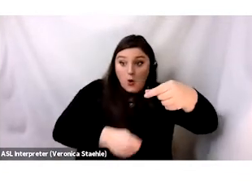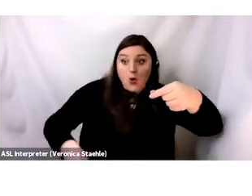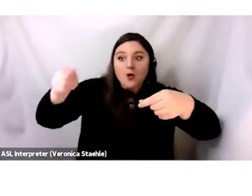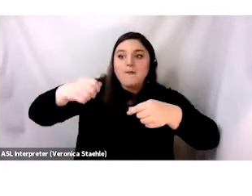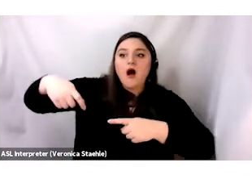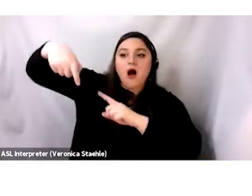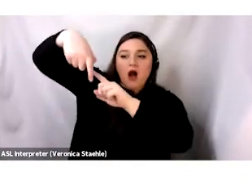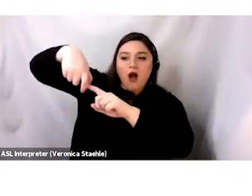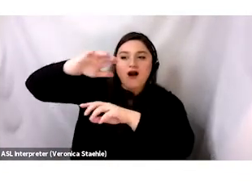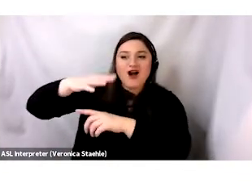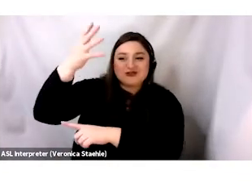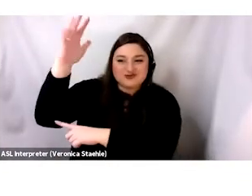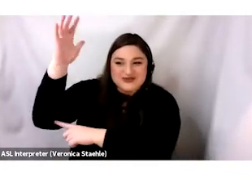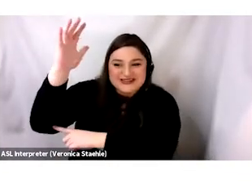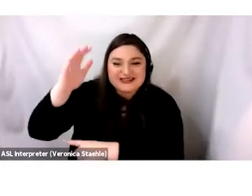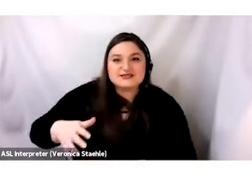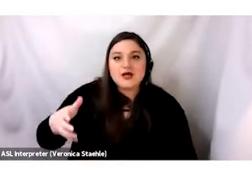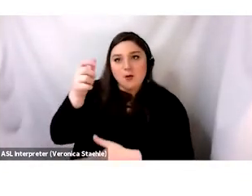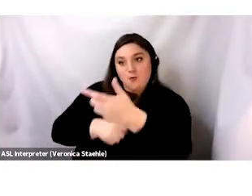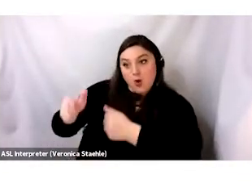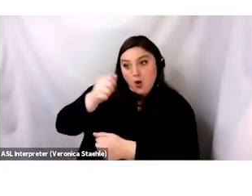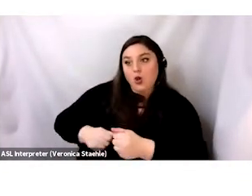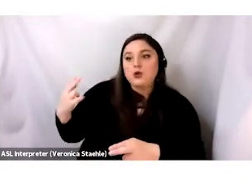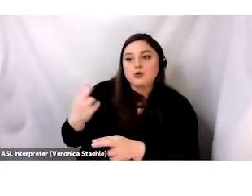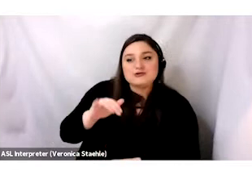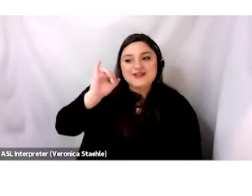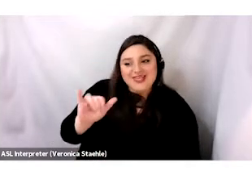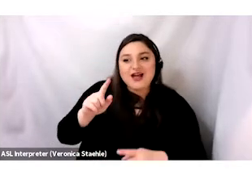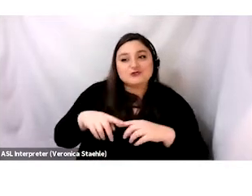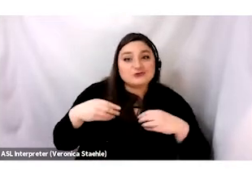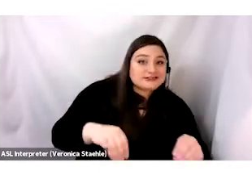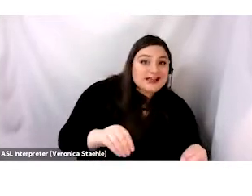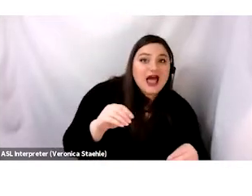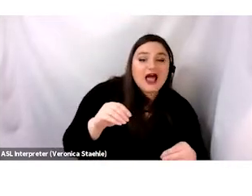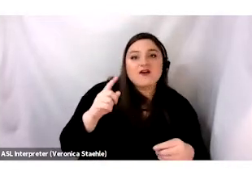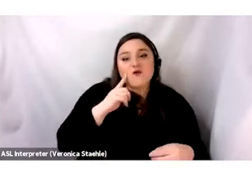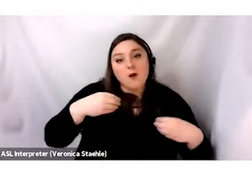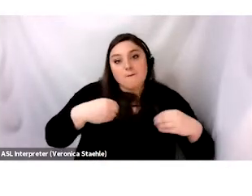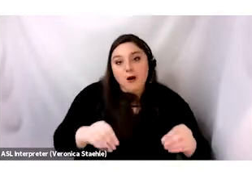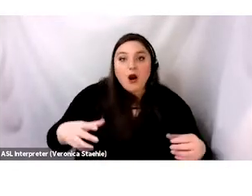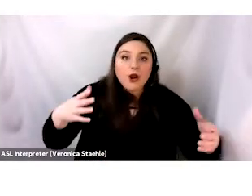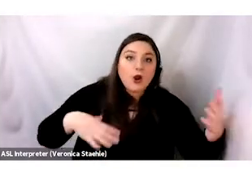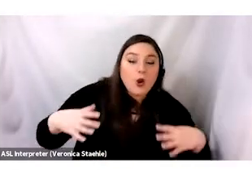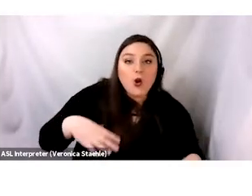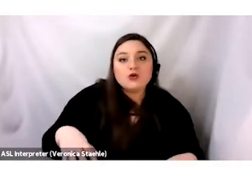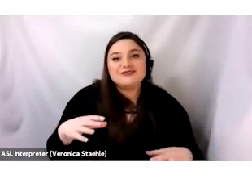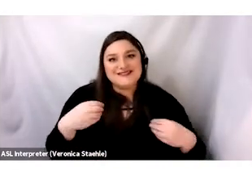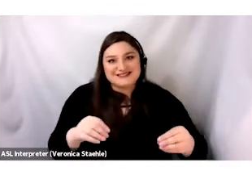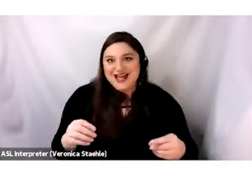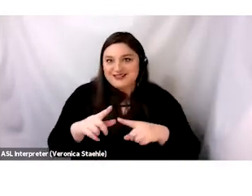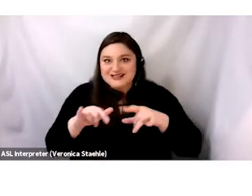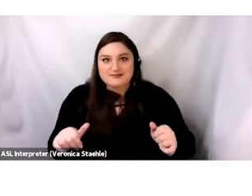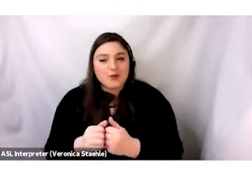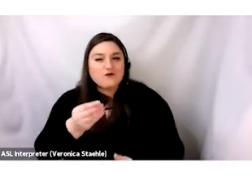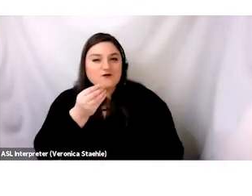And it was used for personal use, for clothing, to sell in local and regional markets, and it was grown alongside food crops. So already